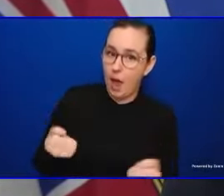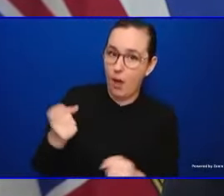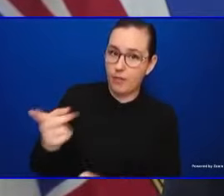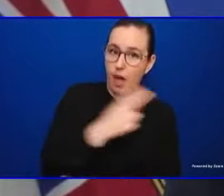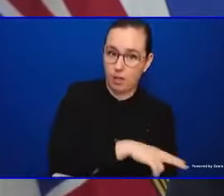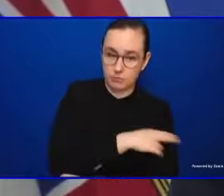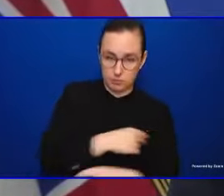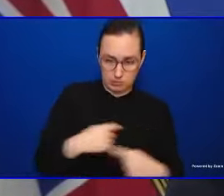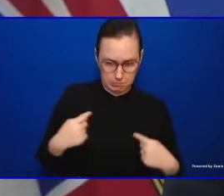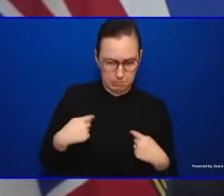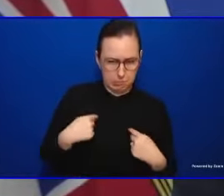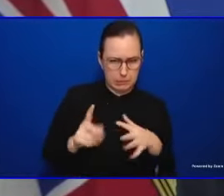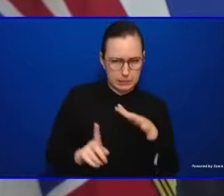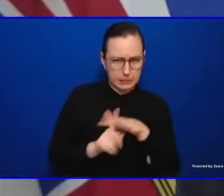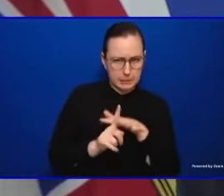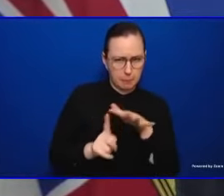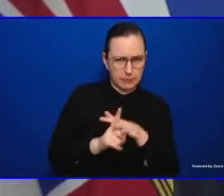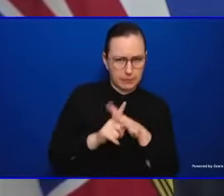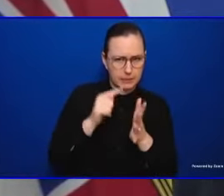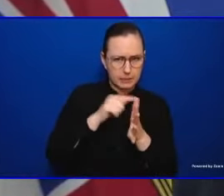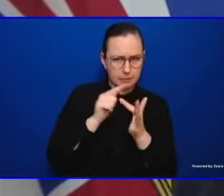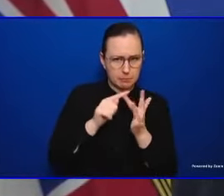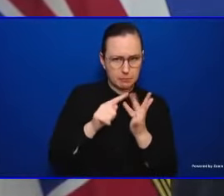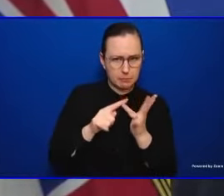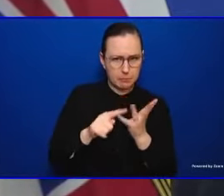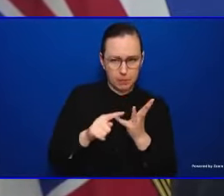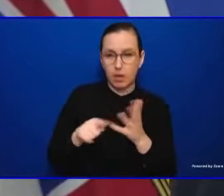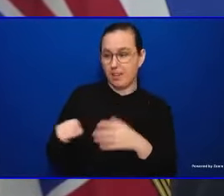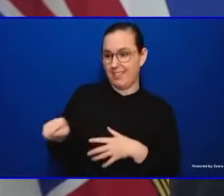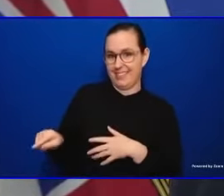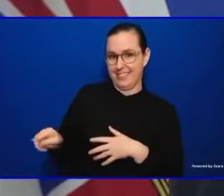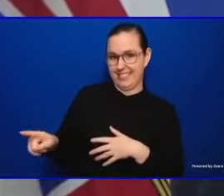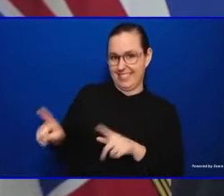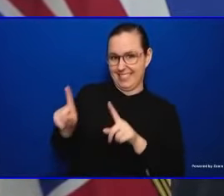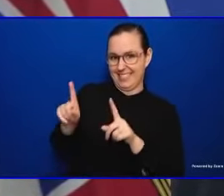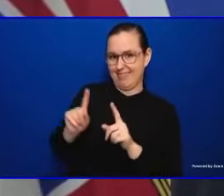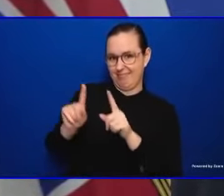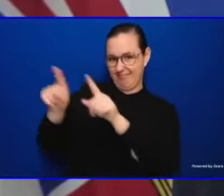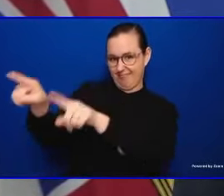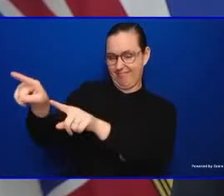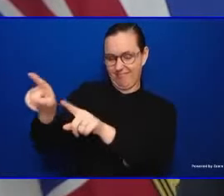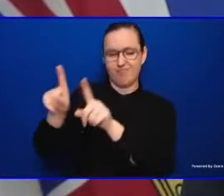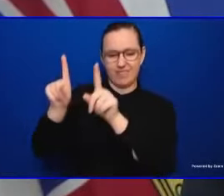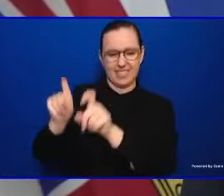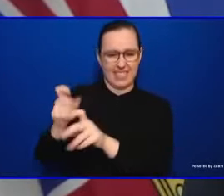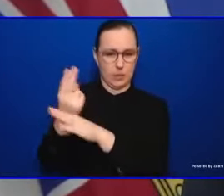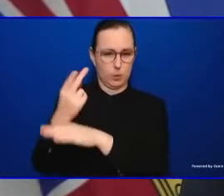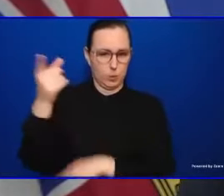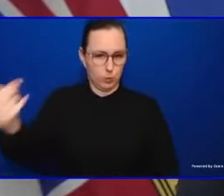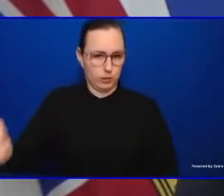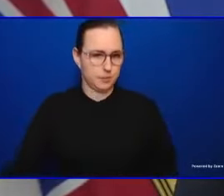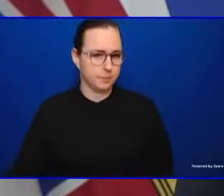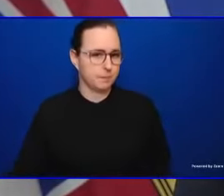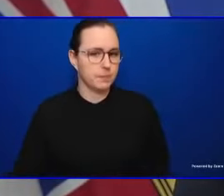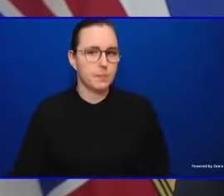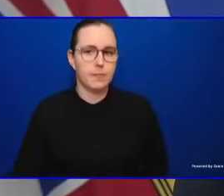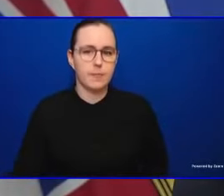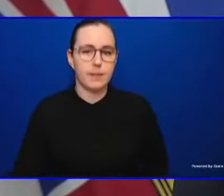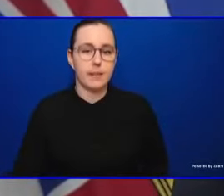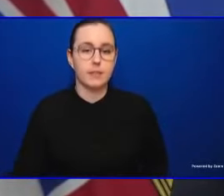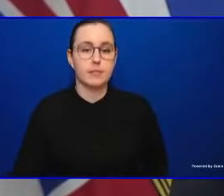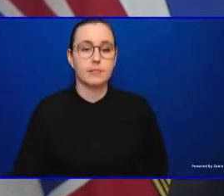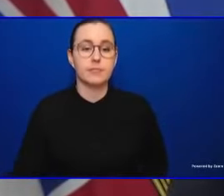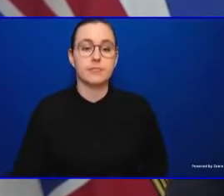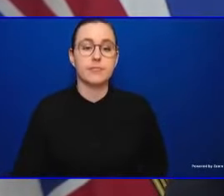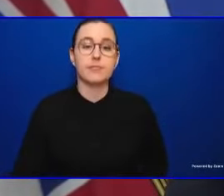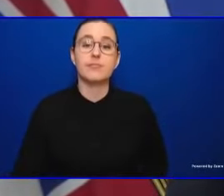and organizations through point of care screening or program. The remainder in the process of being repackaged with nasal swabs to replenish supply at